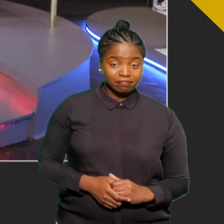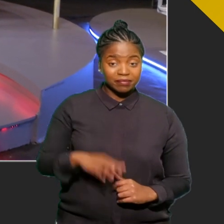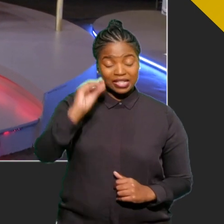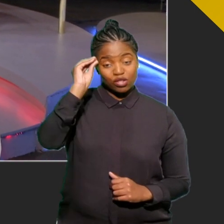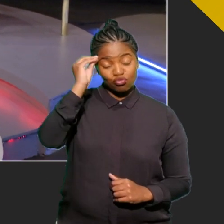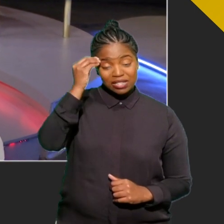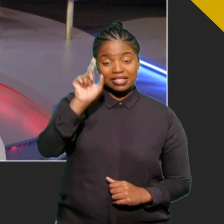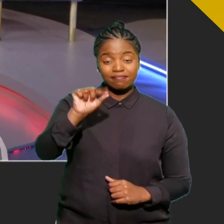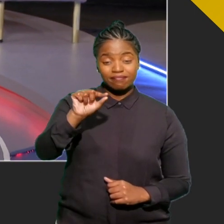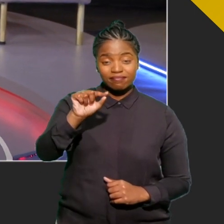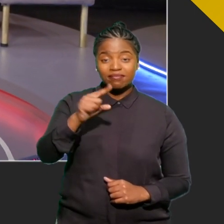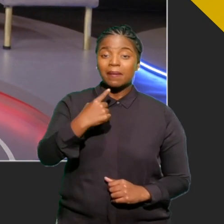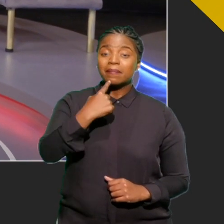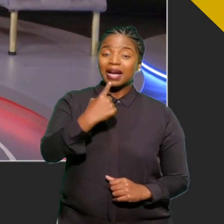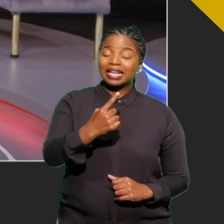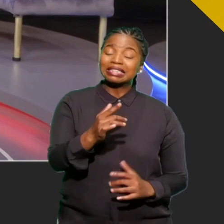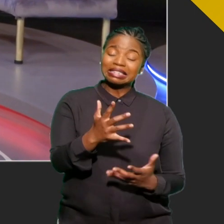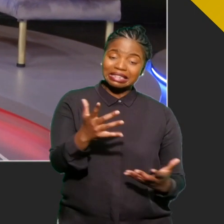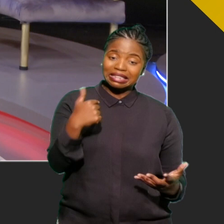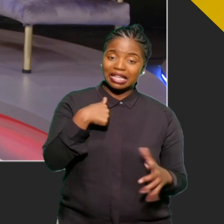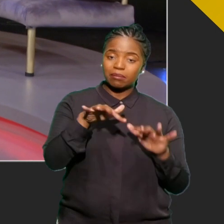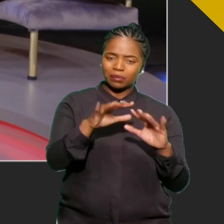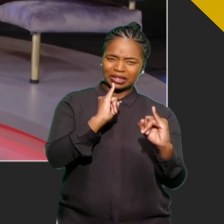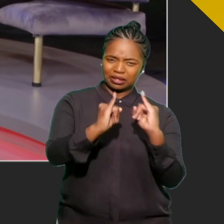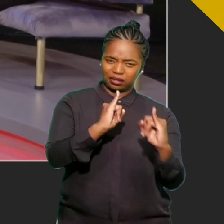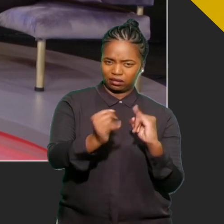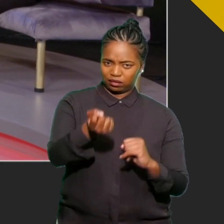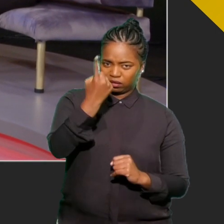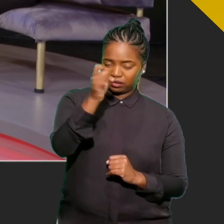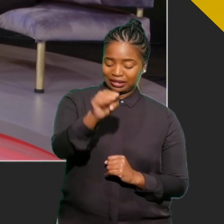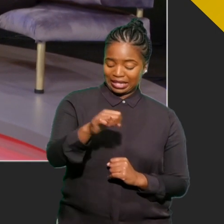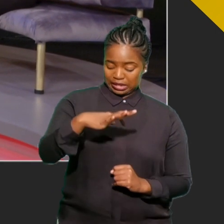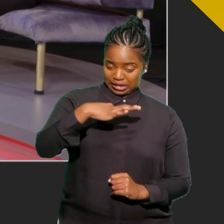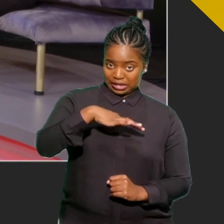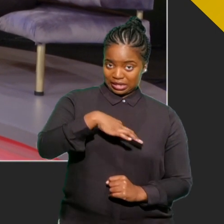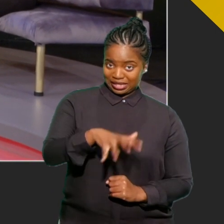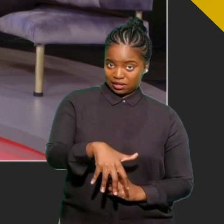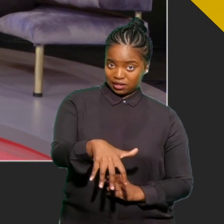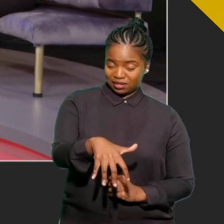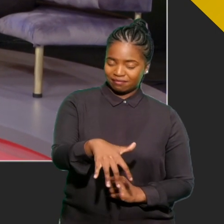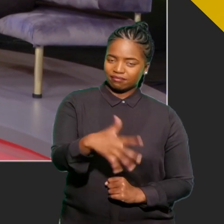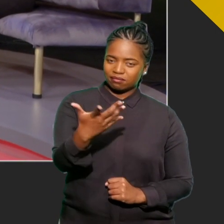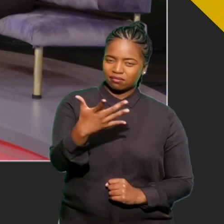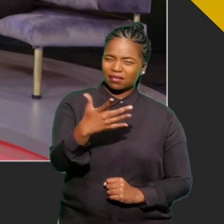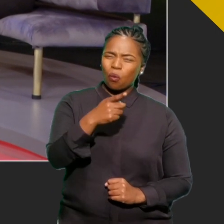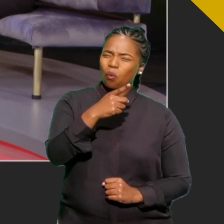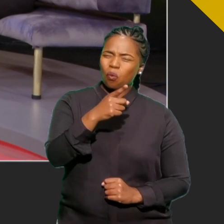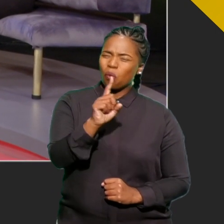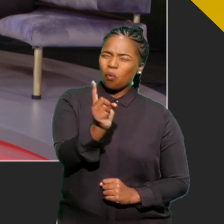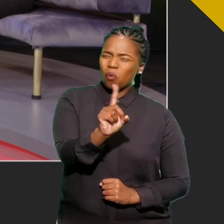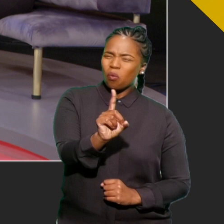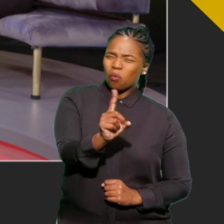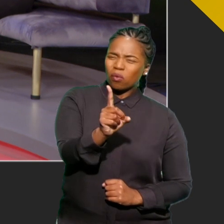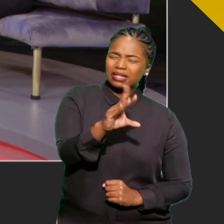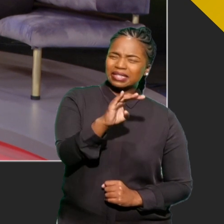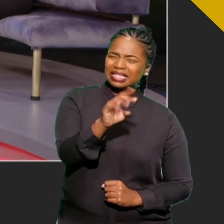Gorna bona ba so abariking na babaling mostrating ba understand the gorna. Yona teenage pregnancy, really break it down. What does it come down